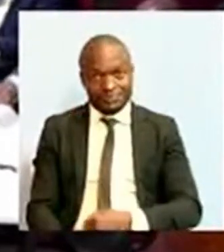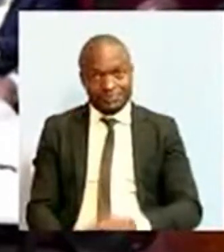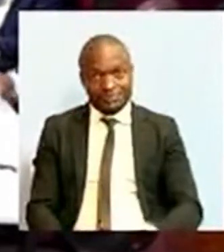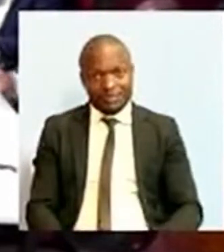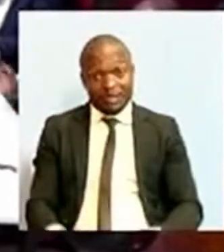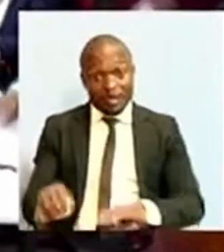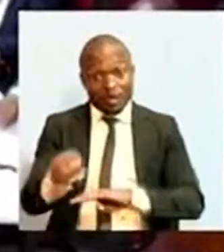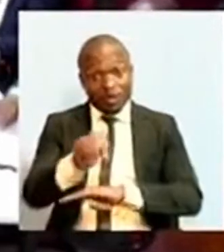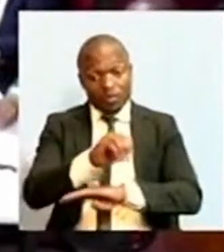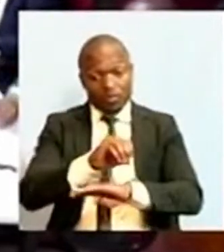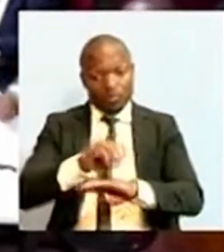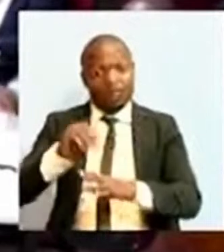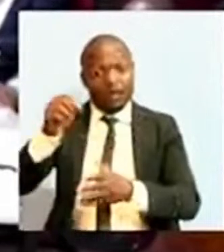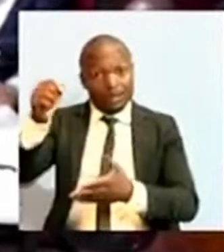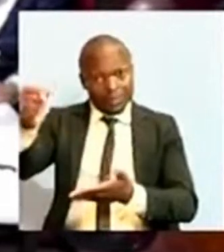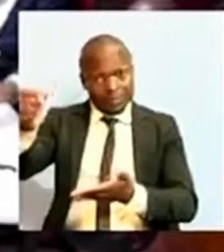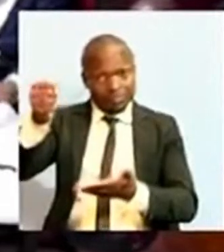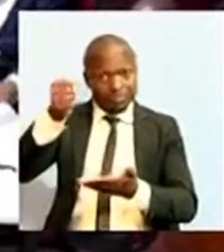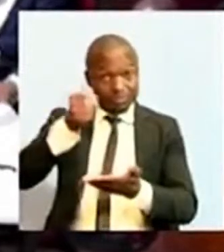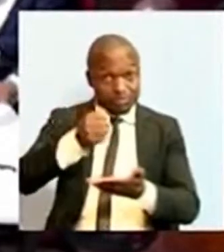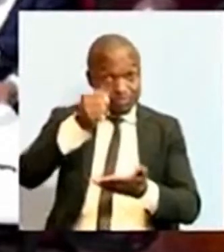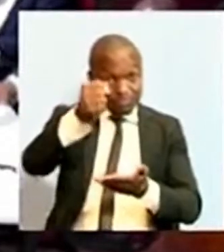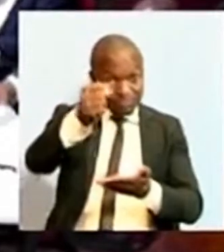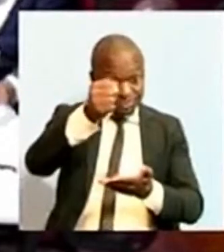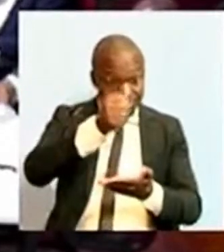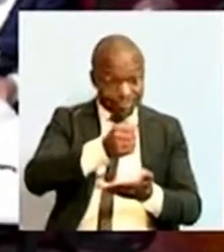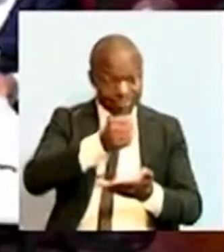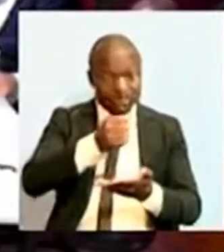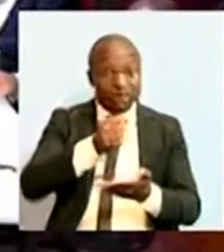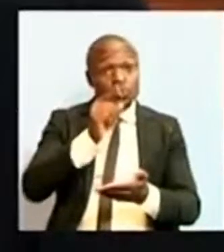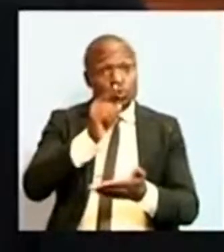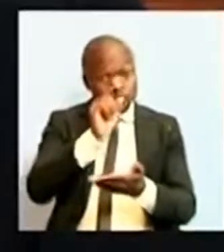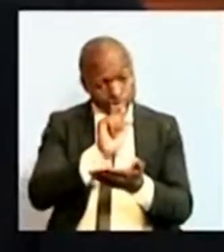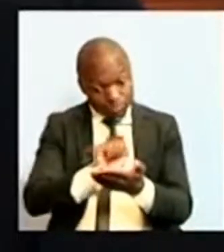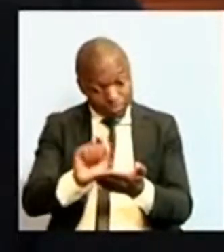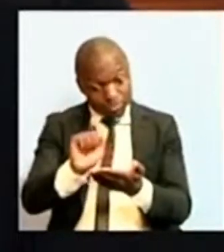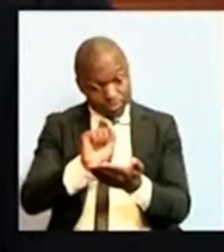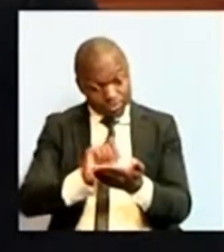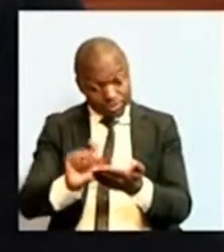of employment. You wrote to